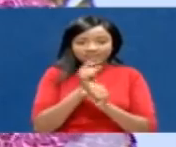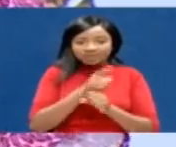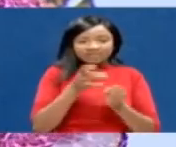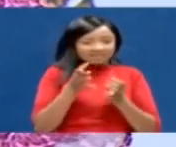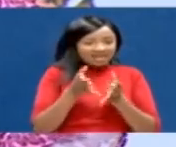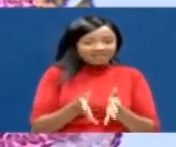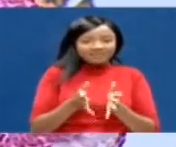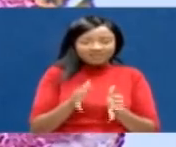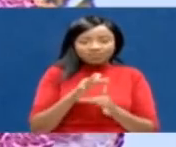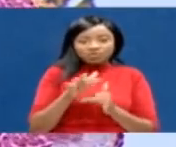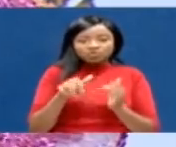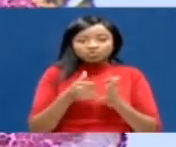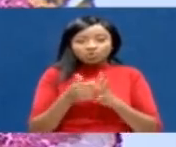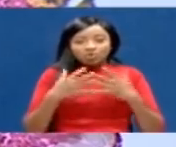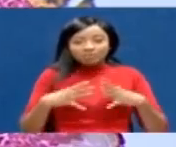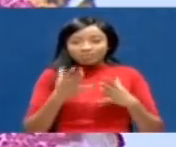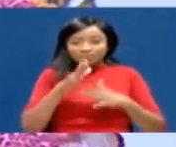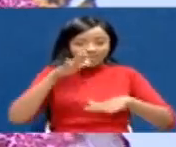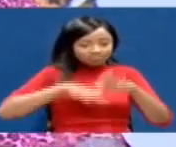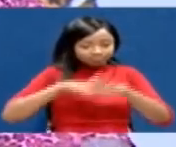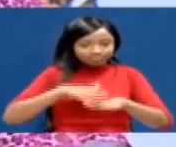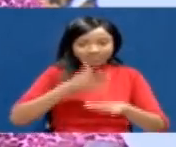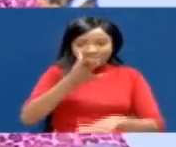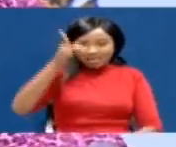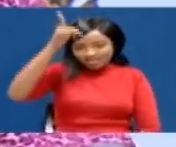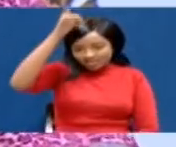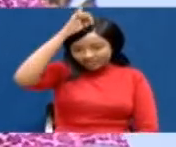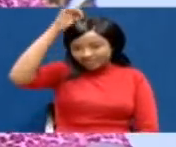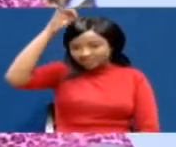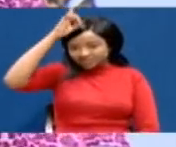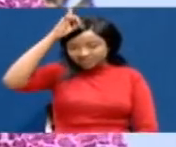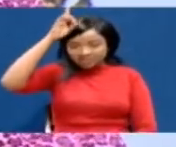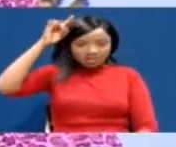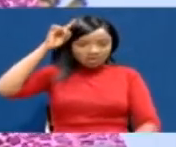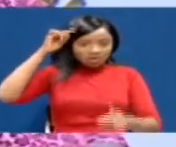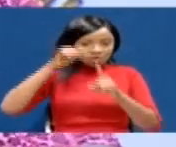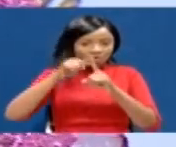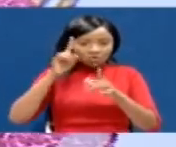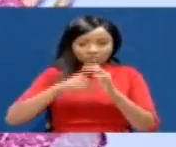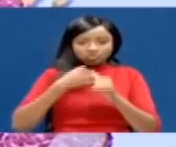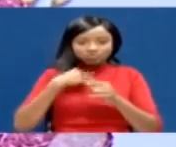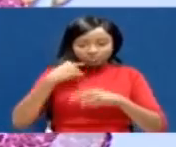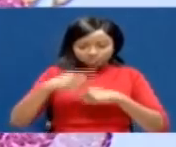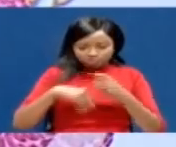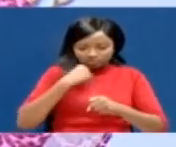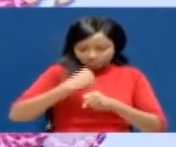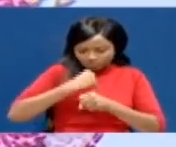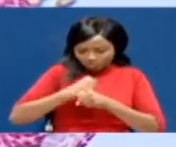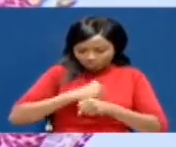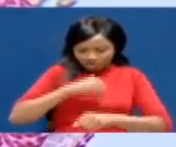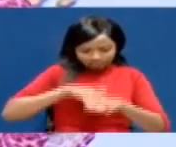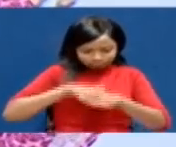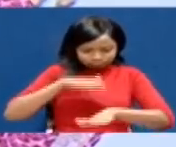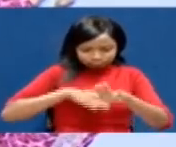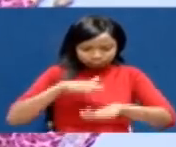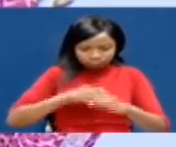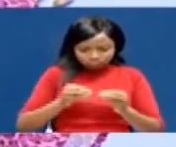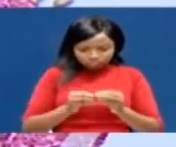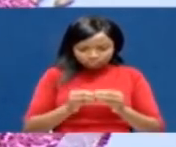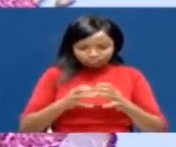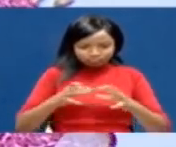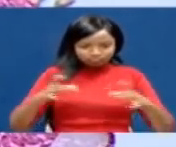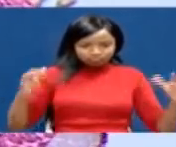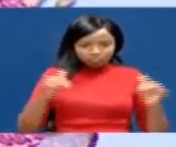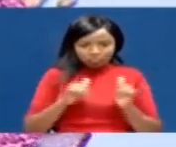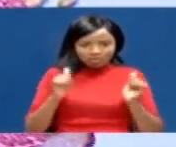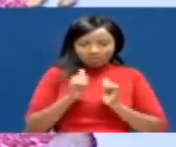to even tailors and other people in the villages so that we can expand our capacity as quickly as possible.